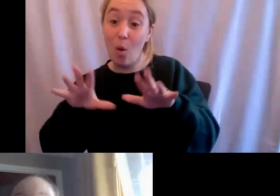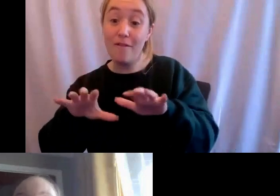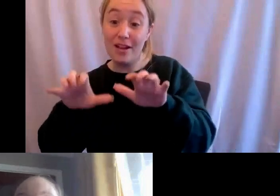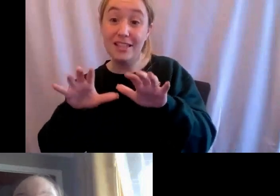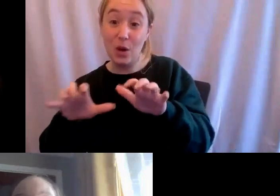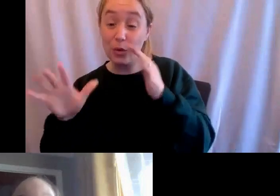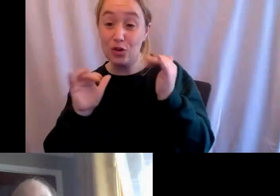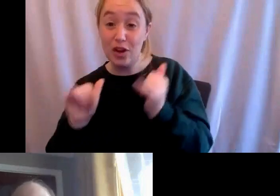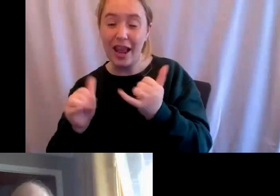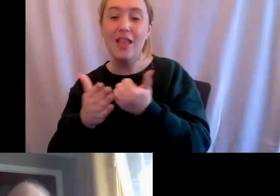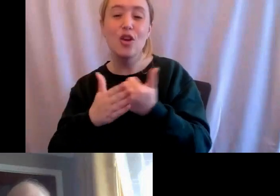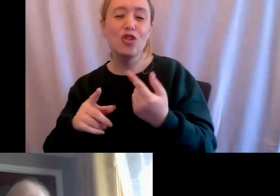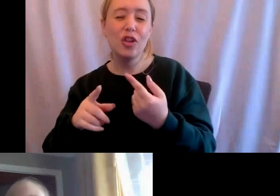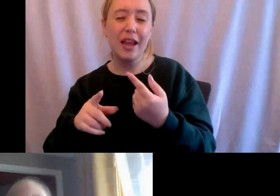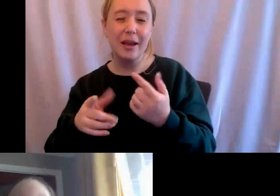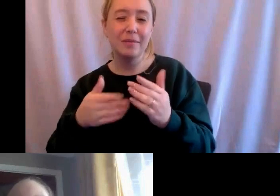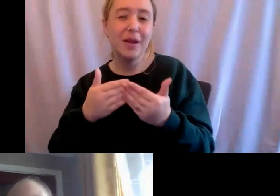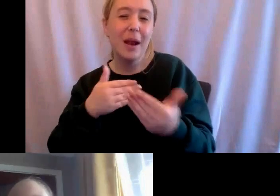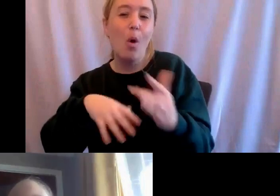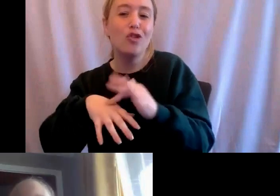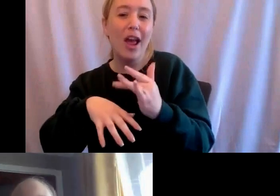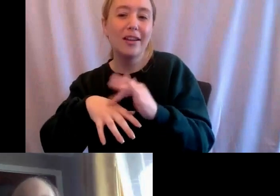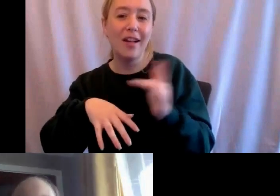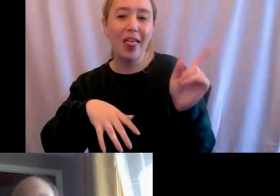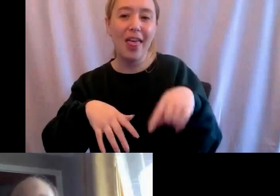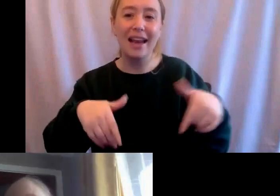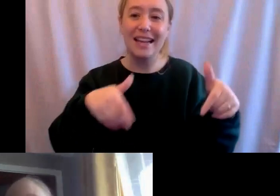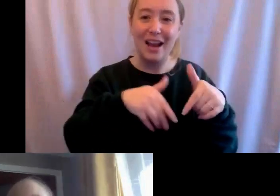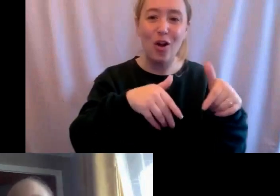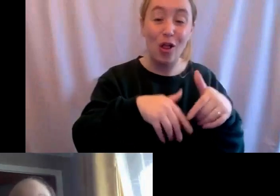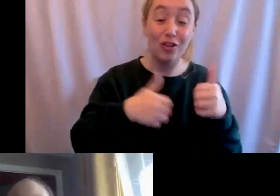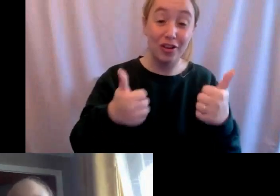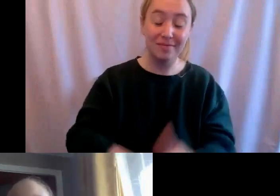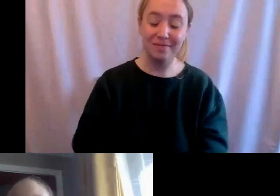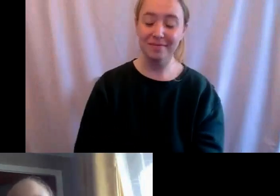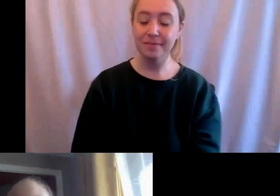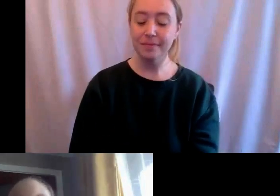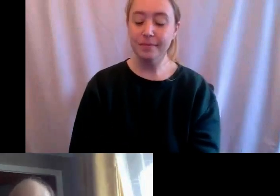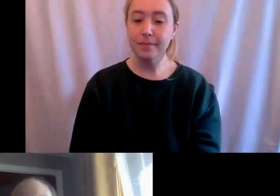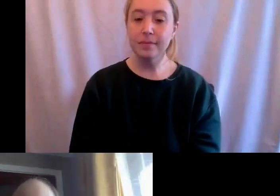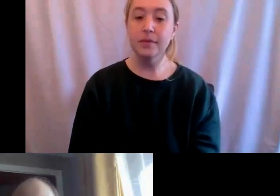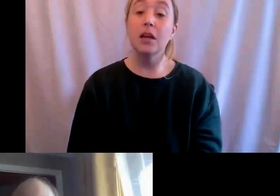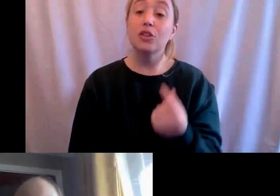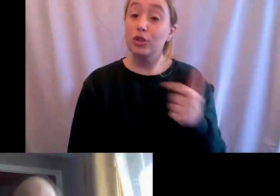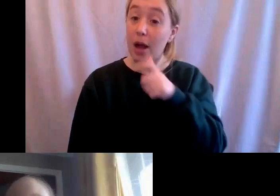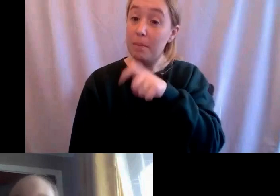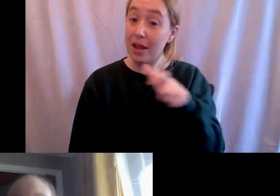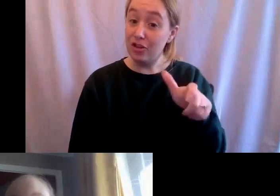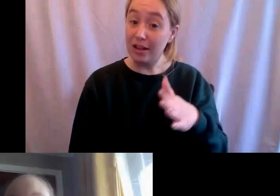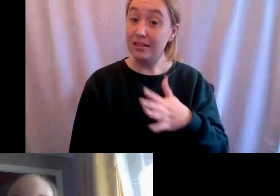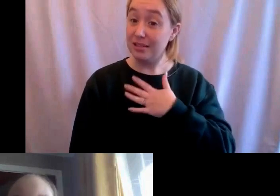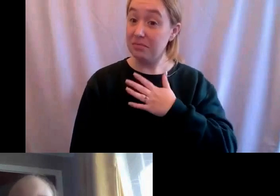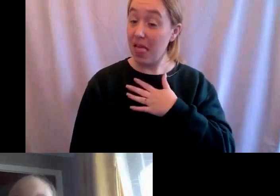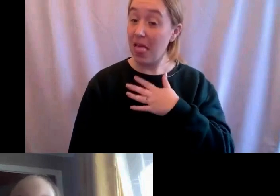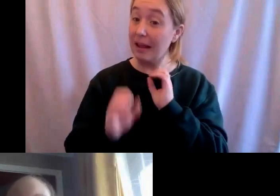Some patients want re-examined. Often I'll just examine my patients once, but you'll have patients who like feedback. There might be some of